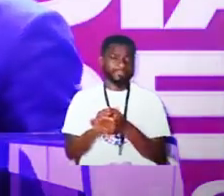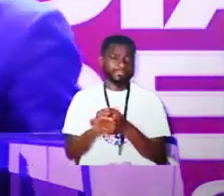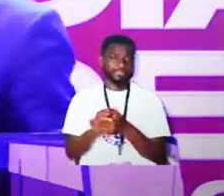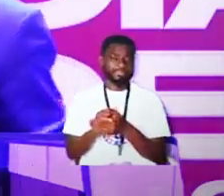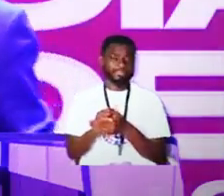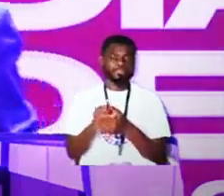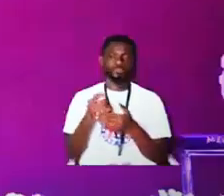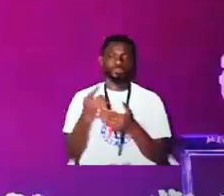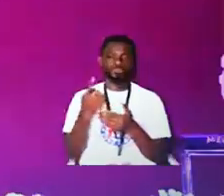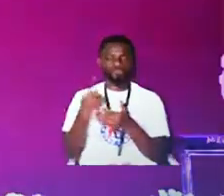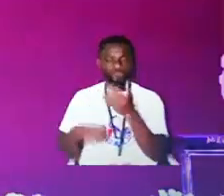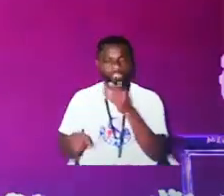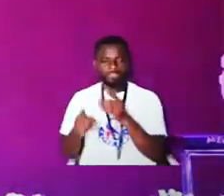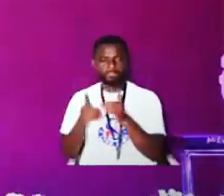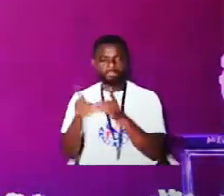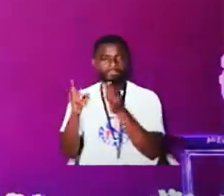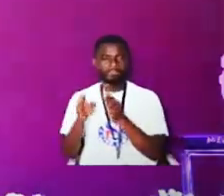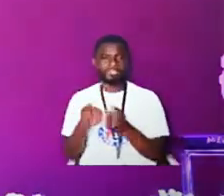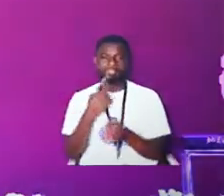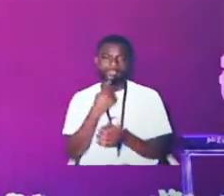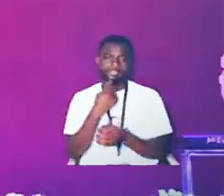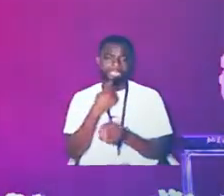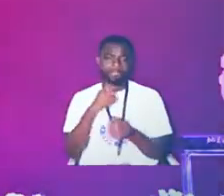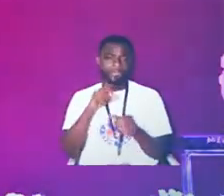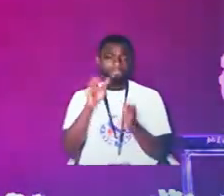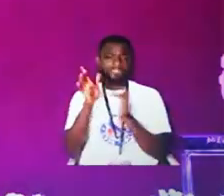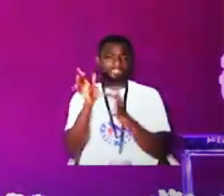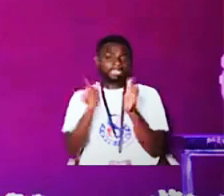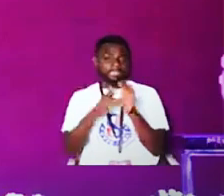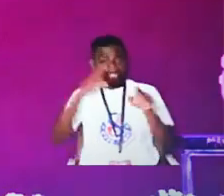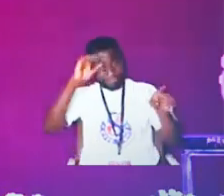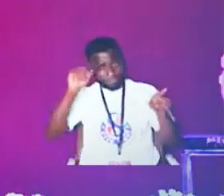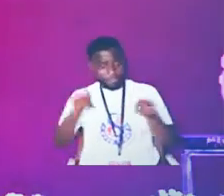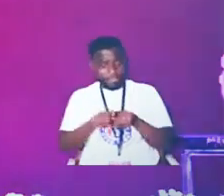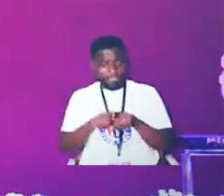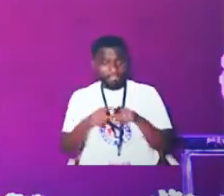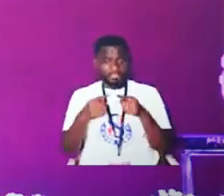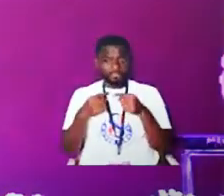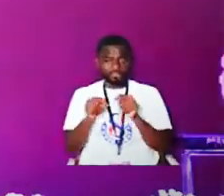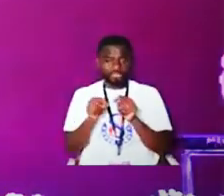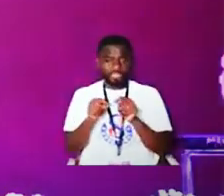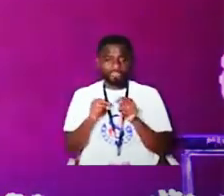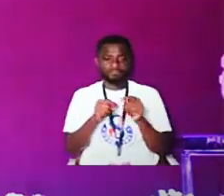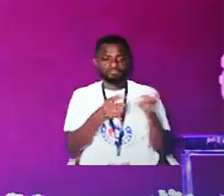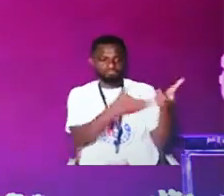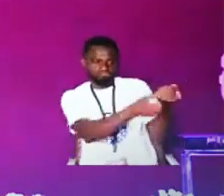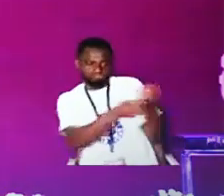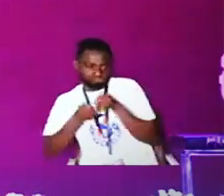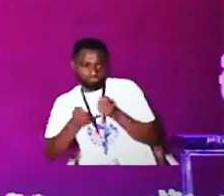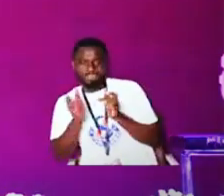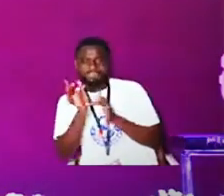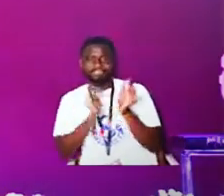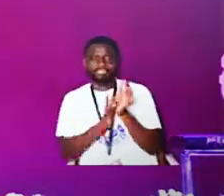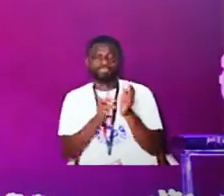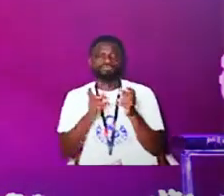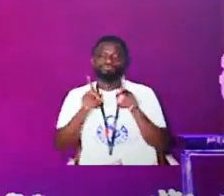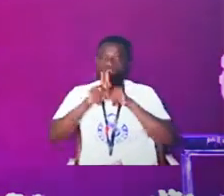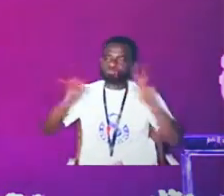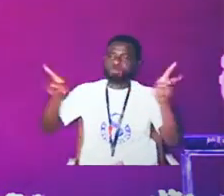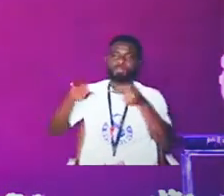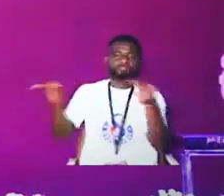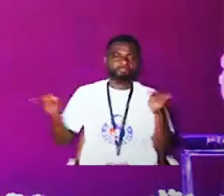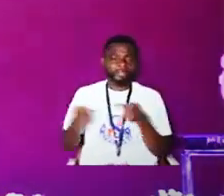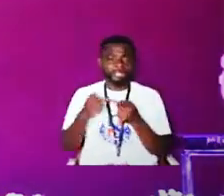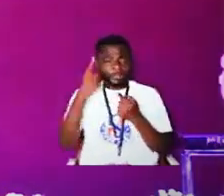quoted about Jesus' brothers trying to push Jesus to the public place because